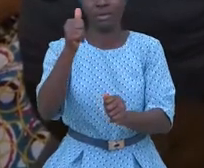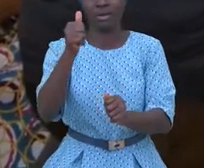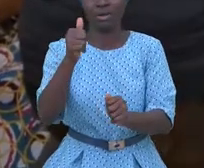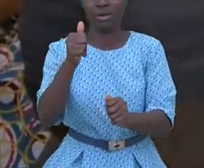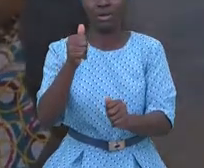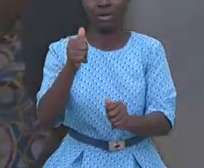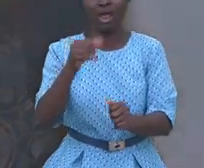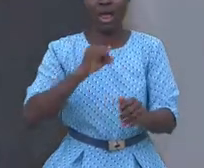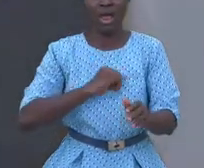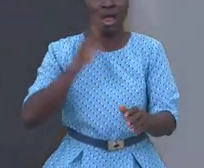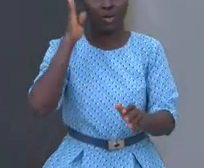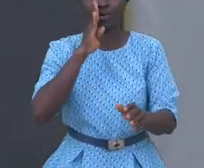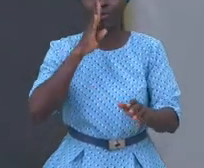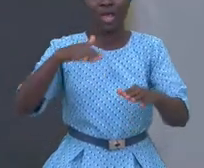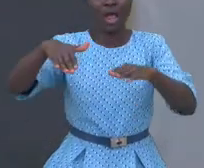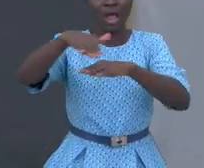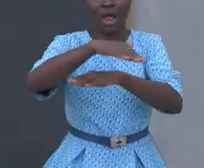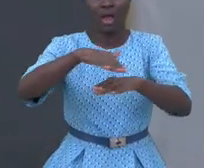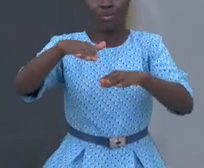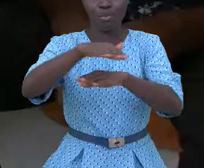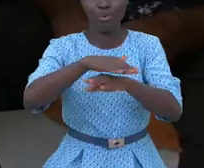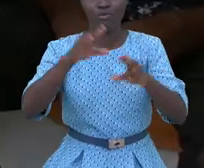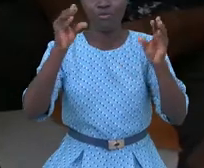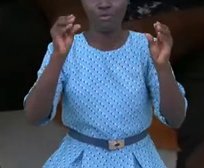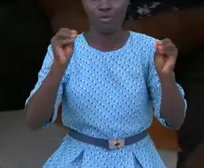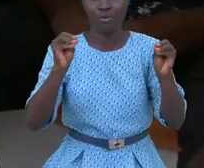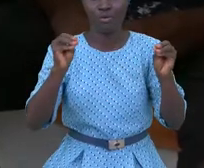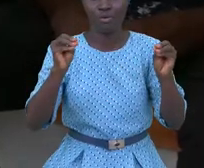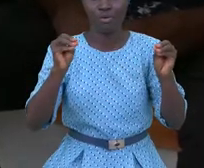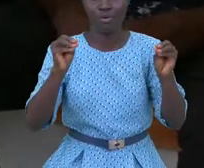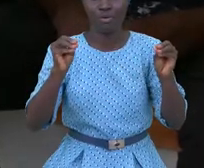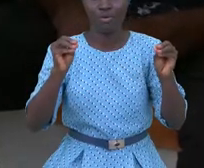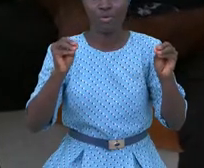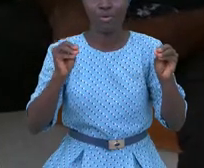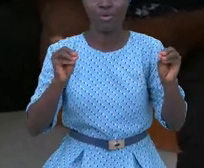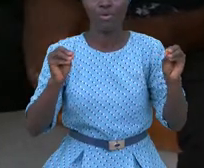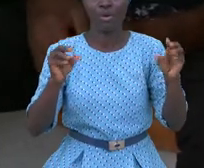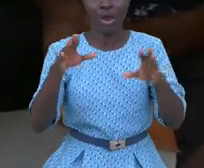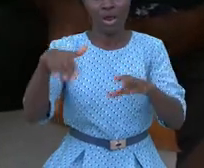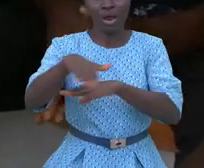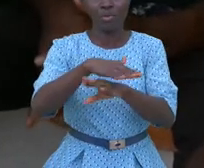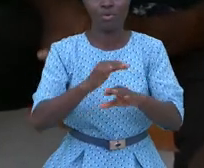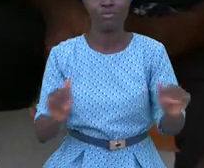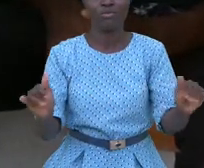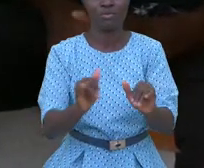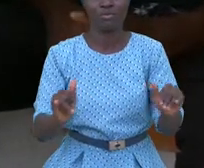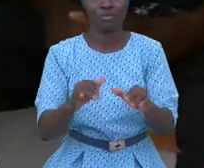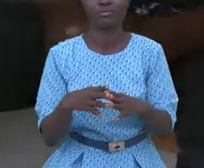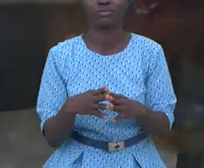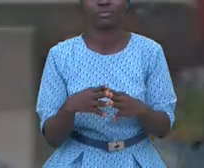Exceptional, I will be exceptional. How? Through